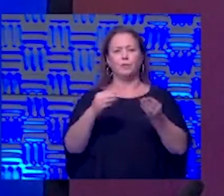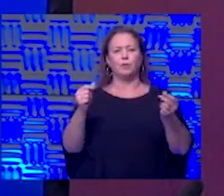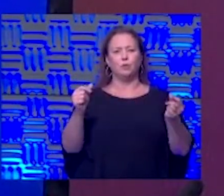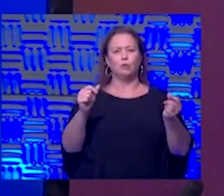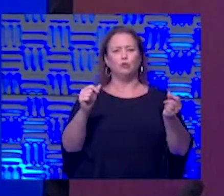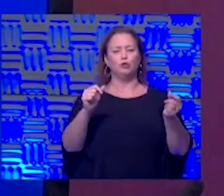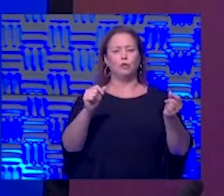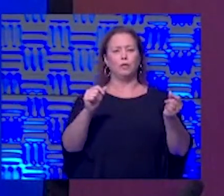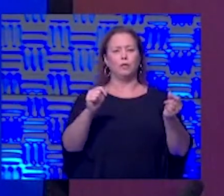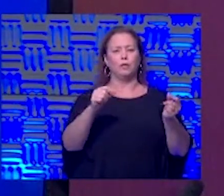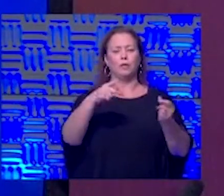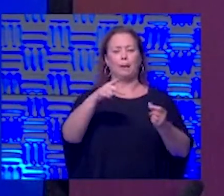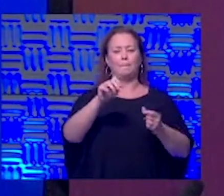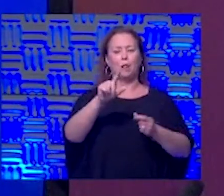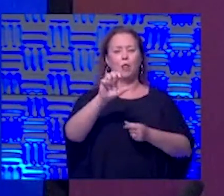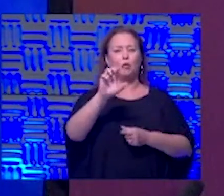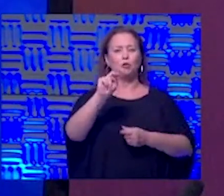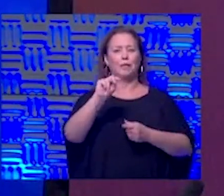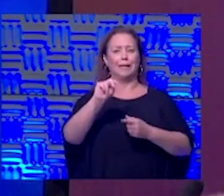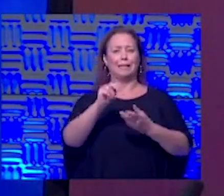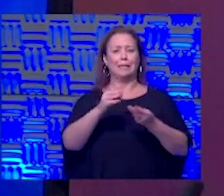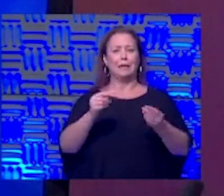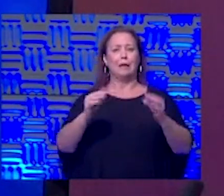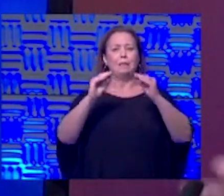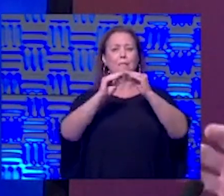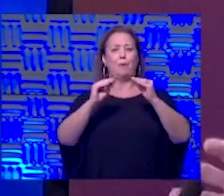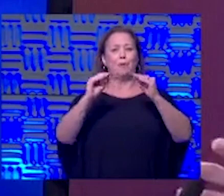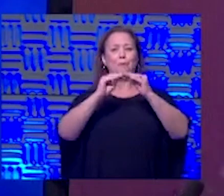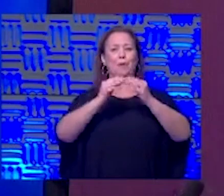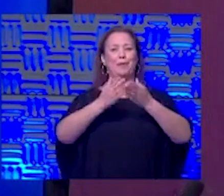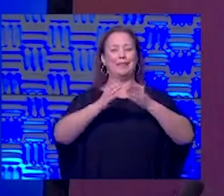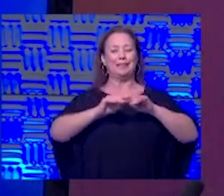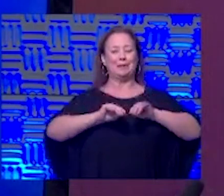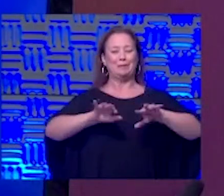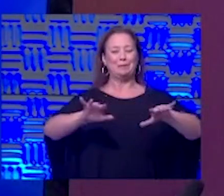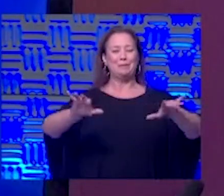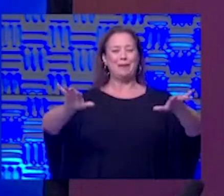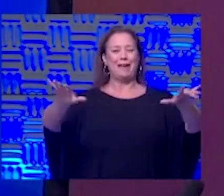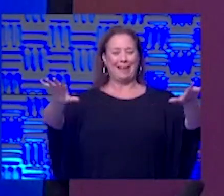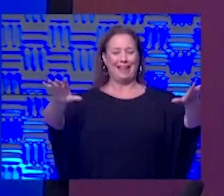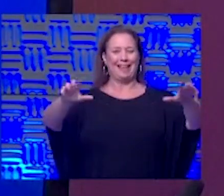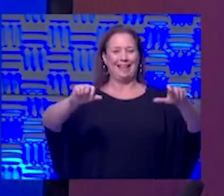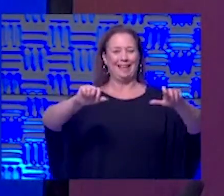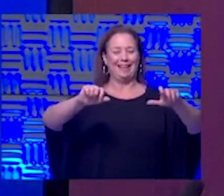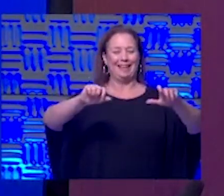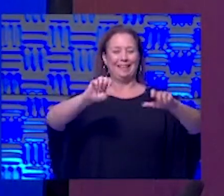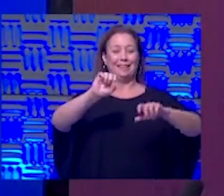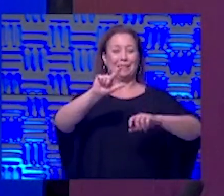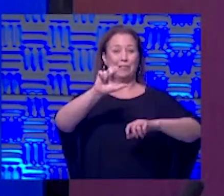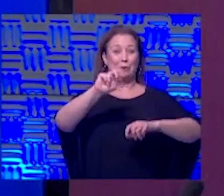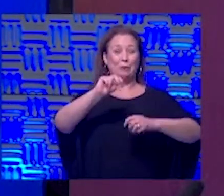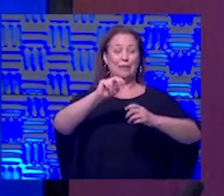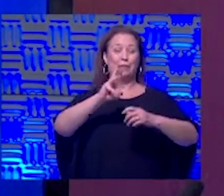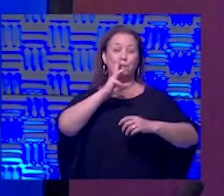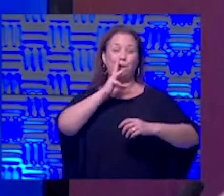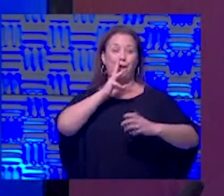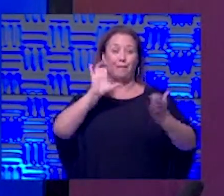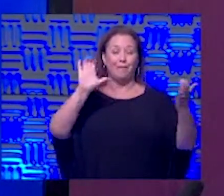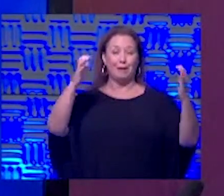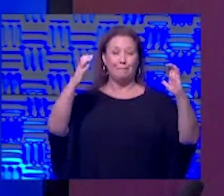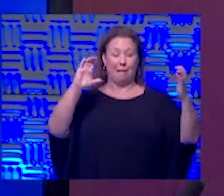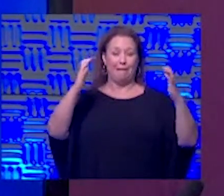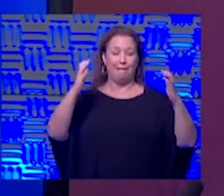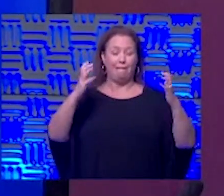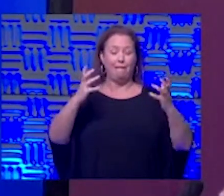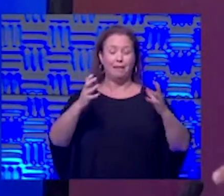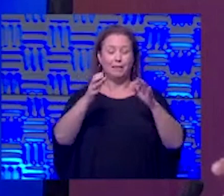to pollution is dilution, and so the more things are spread out, I think it's going to be much